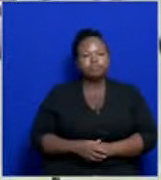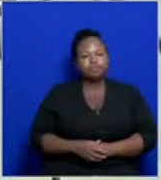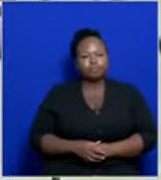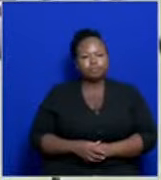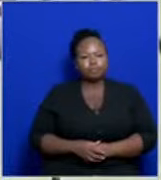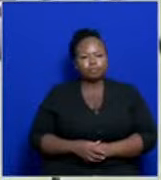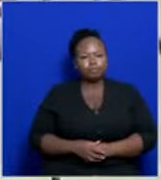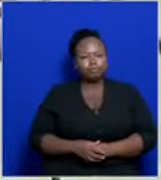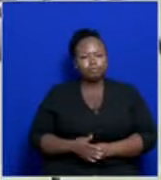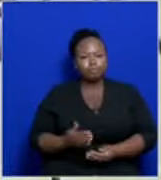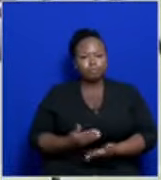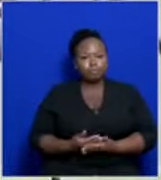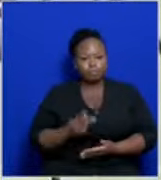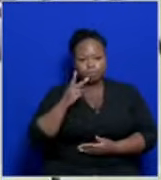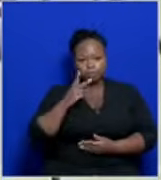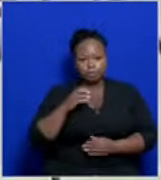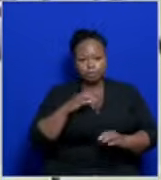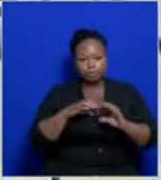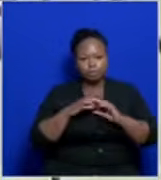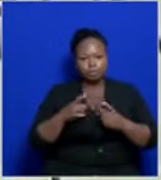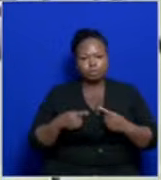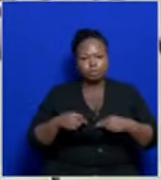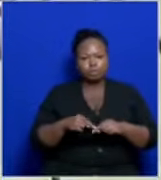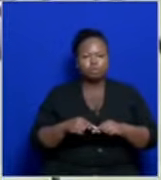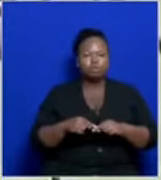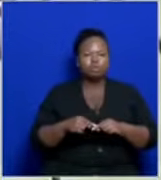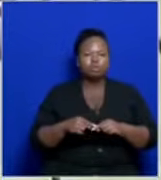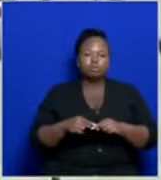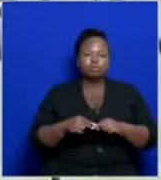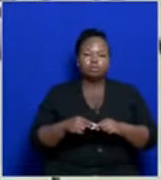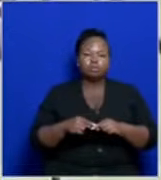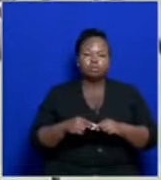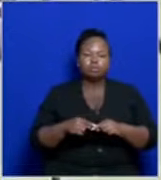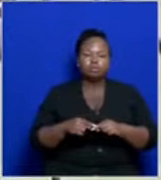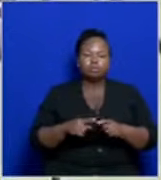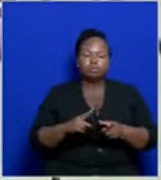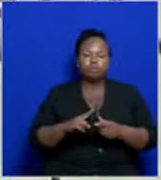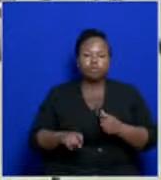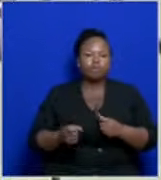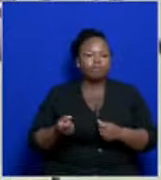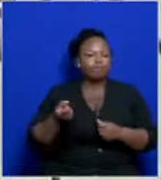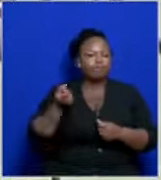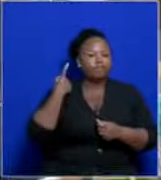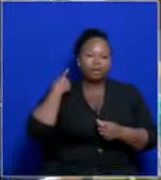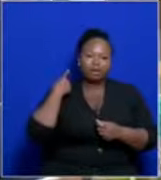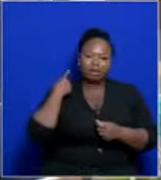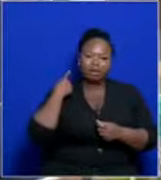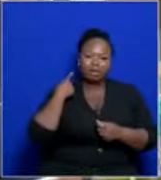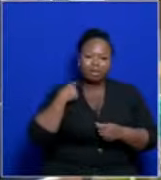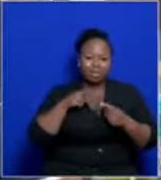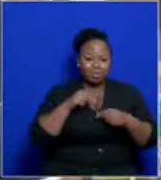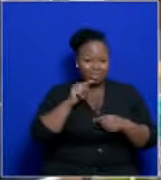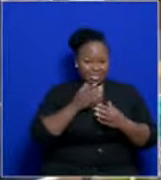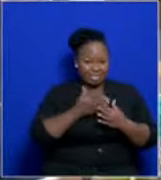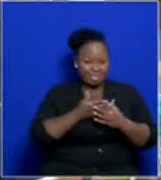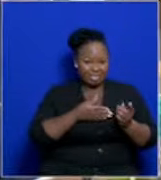communication, it goes a long way. Even if about this case, not about this